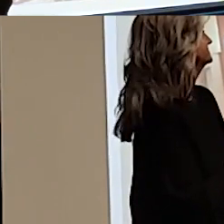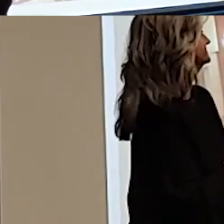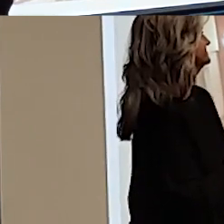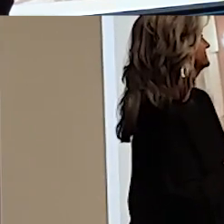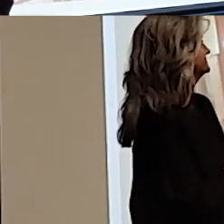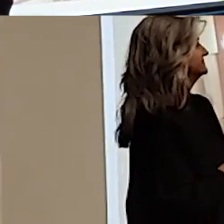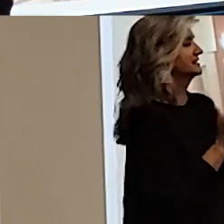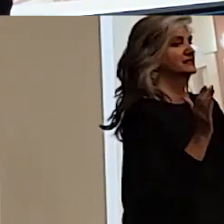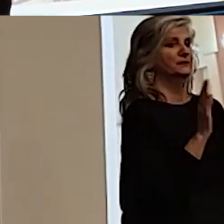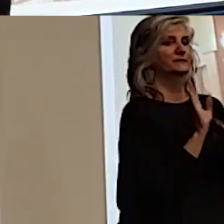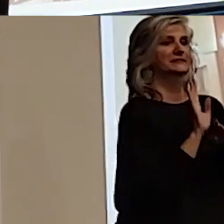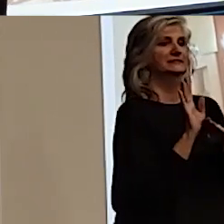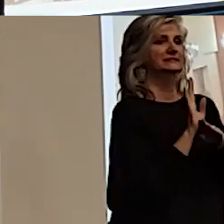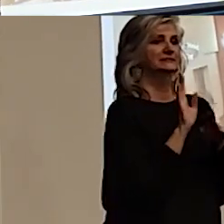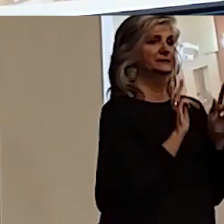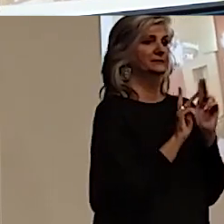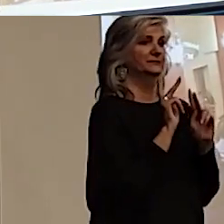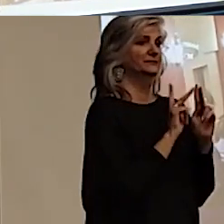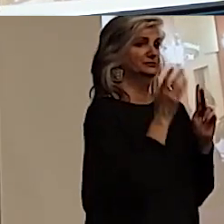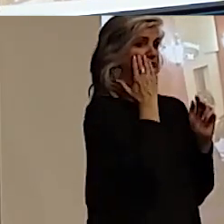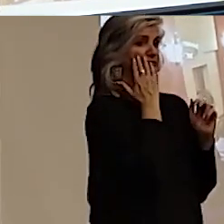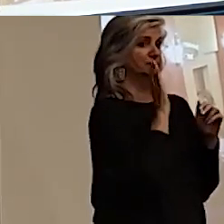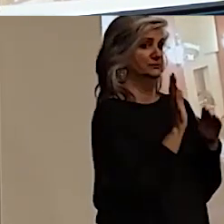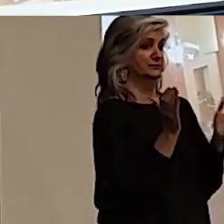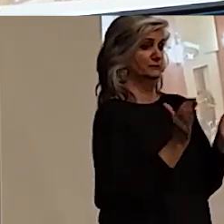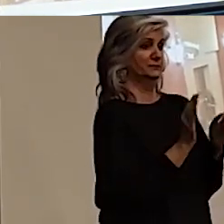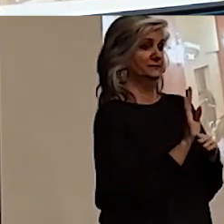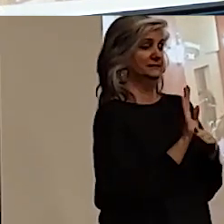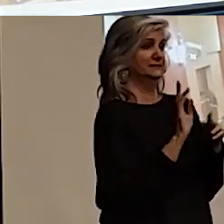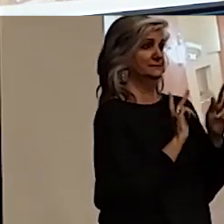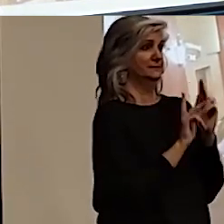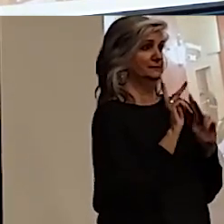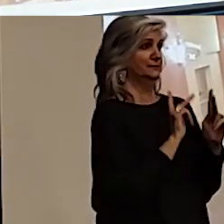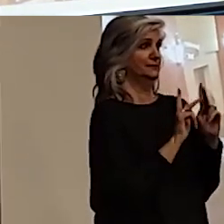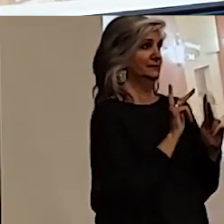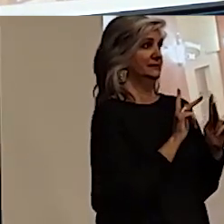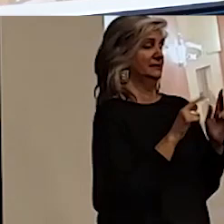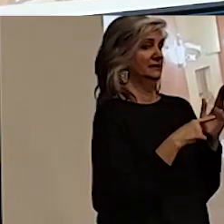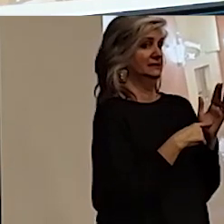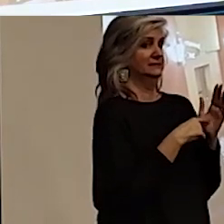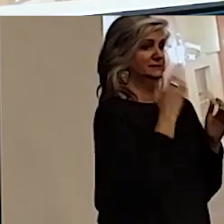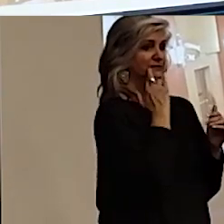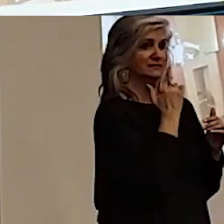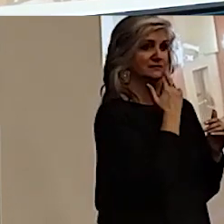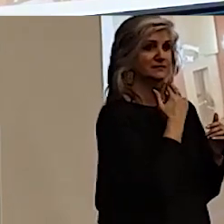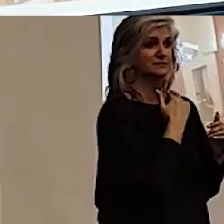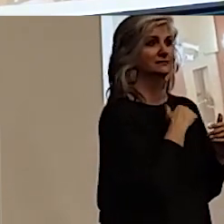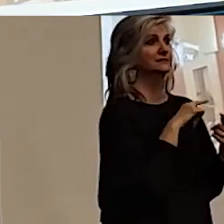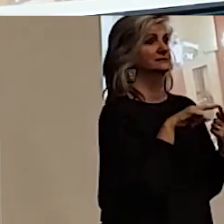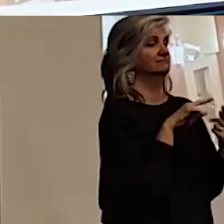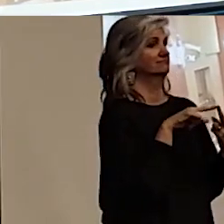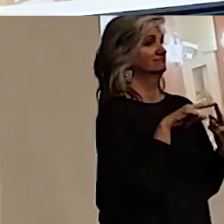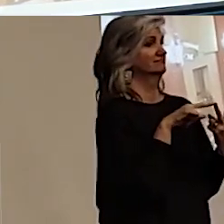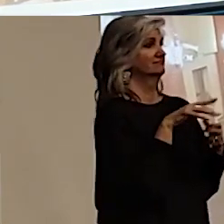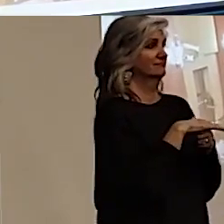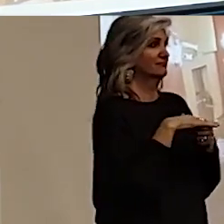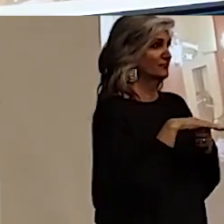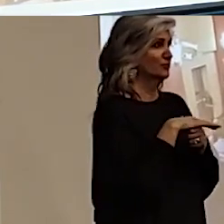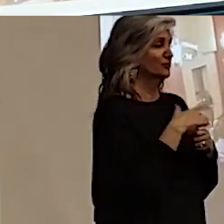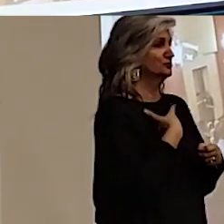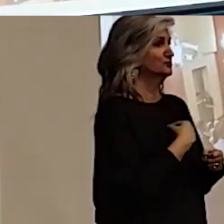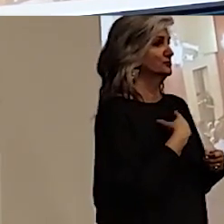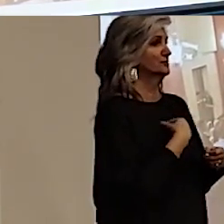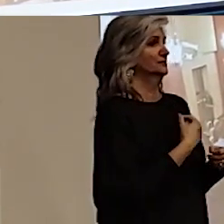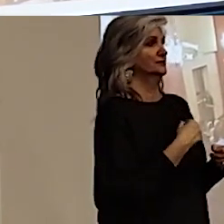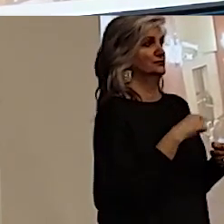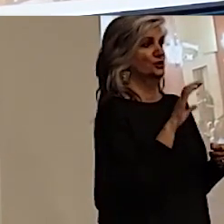Small business folks, if you know small business folks, where this is restaurants, local jewelers,